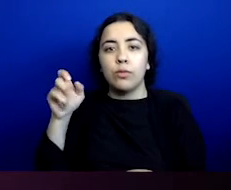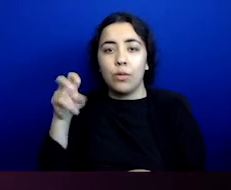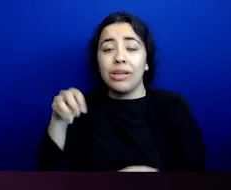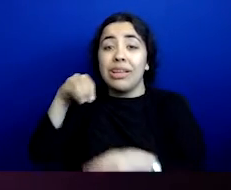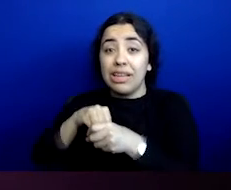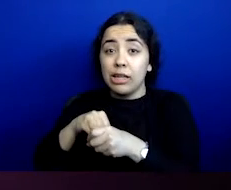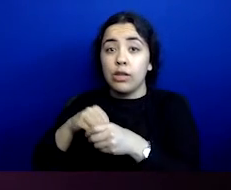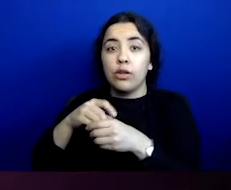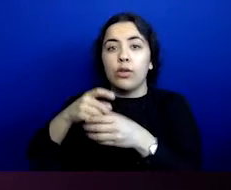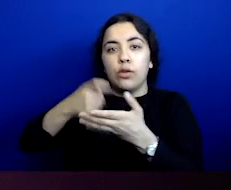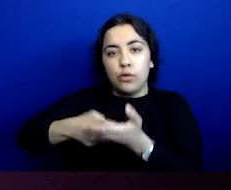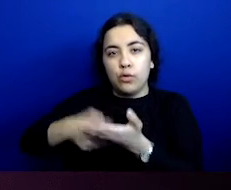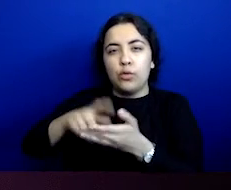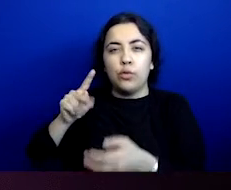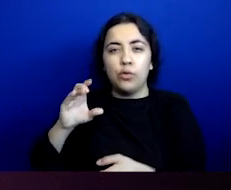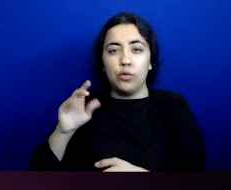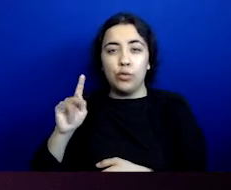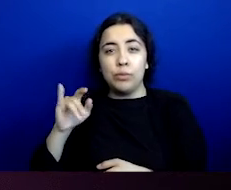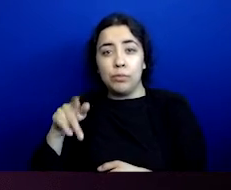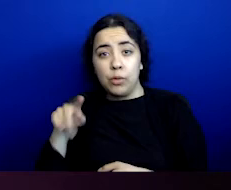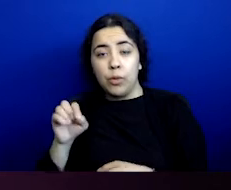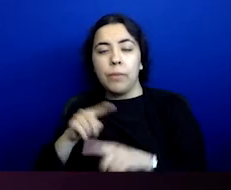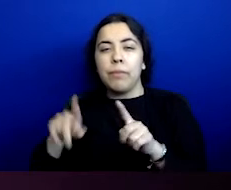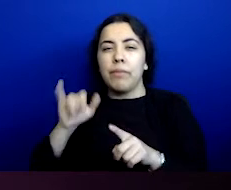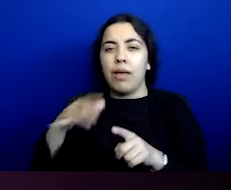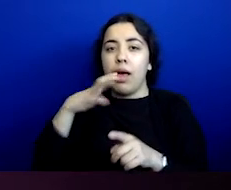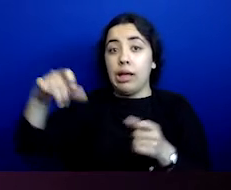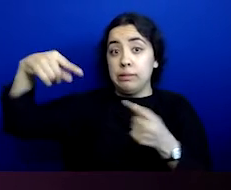these hotspots connect to